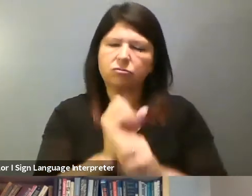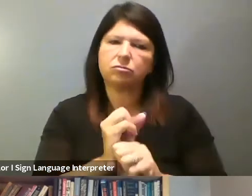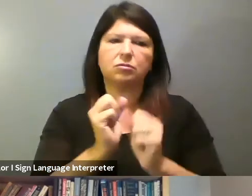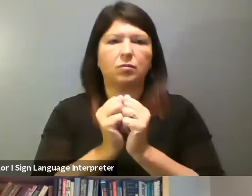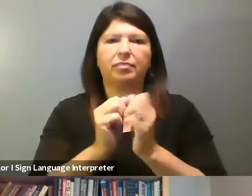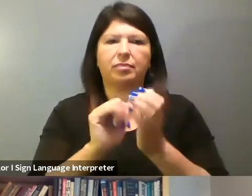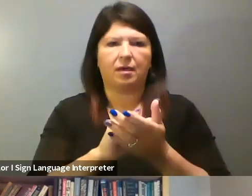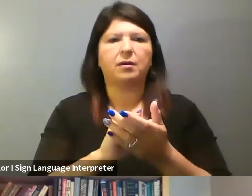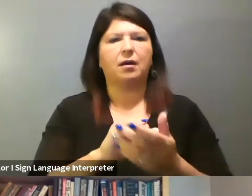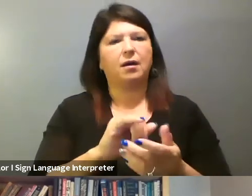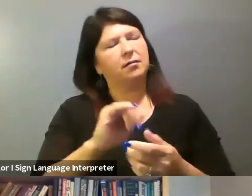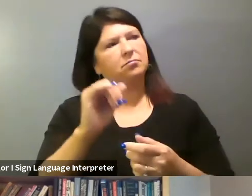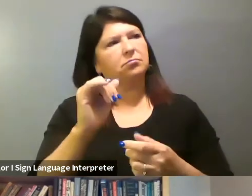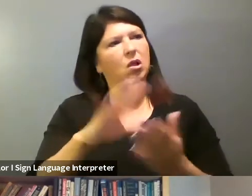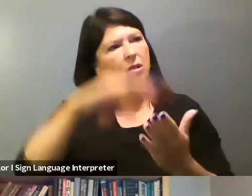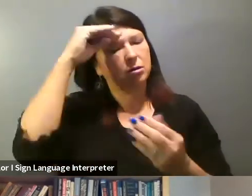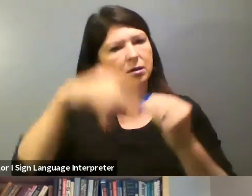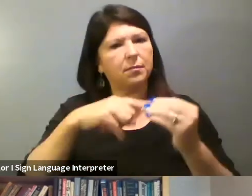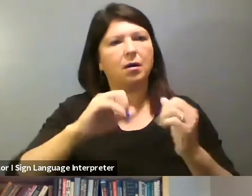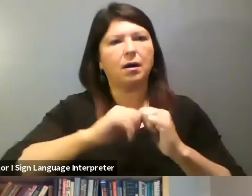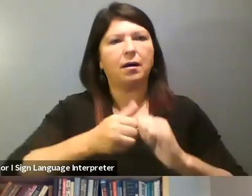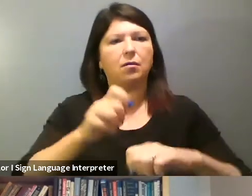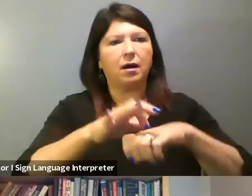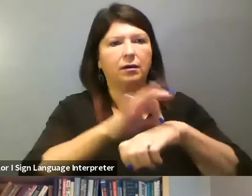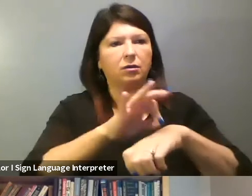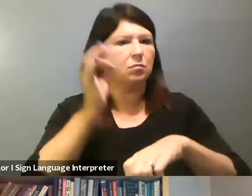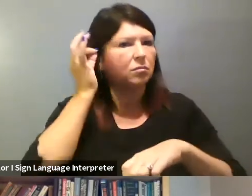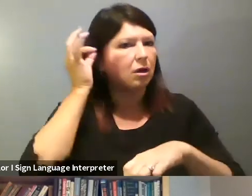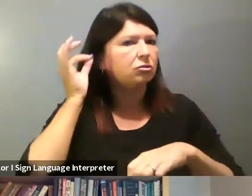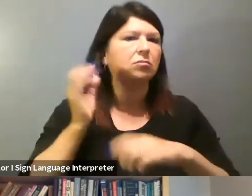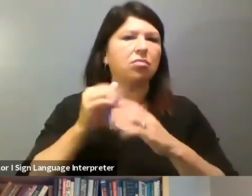the acupuncture is being used to treat heroin addiction